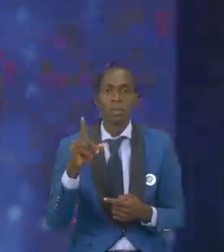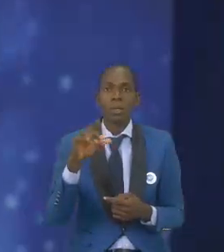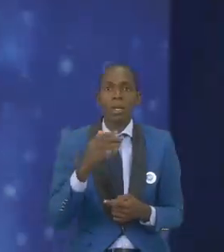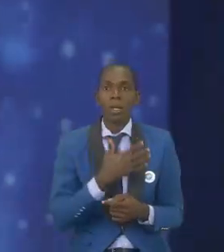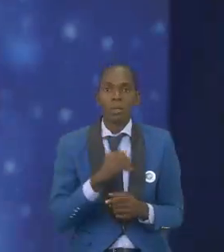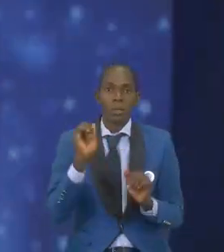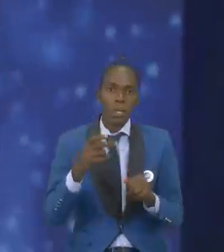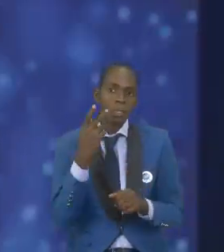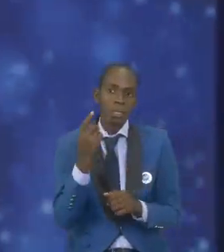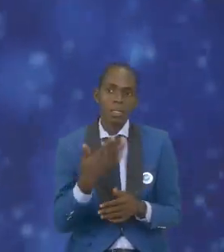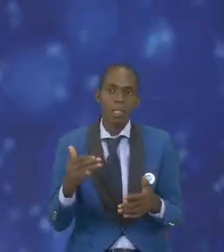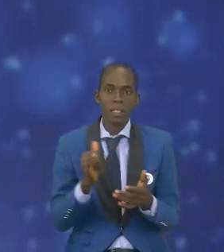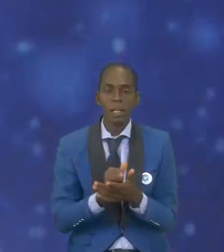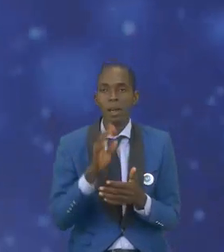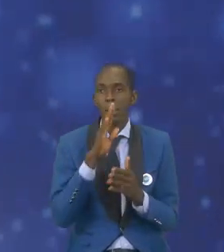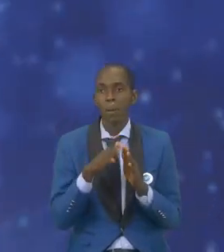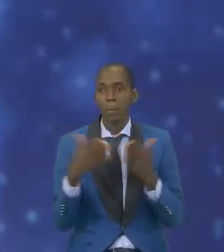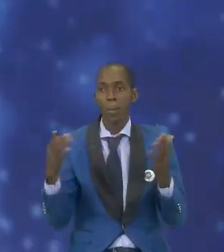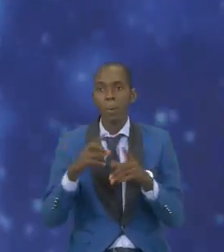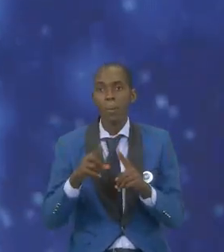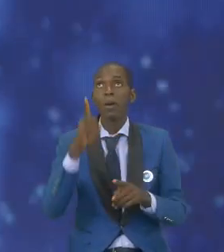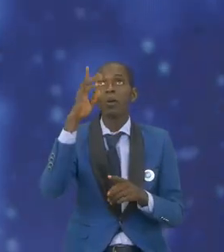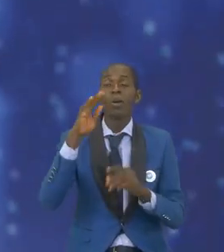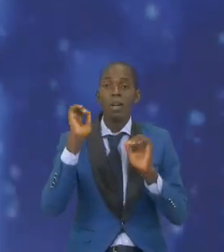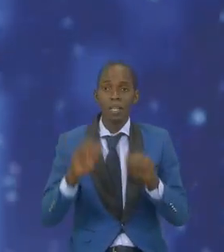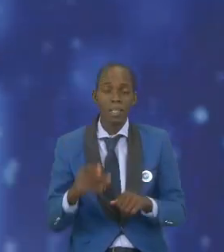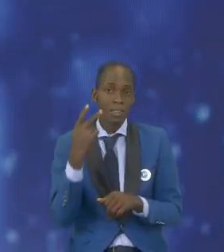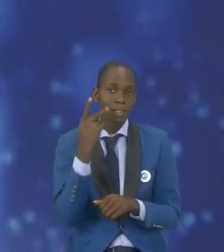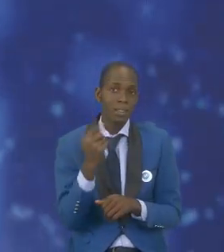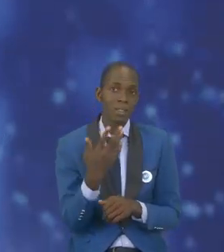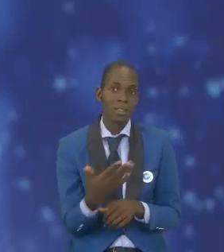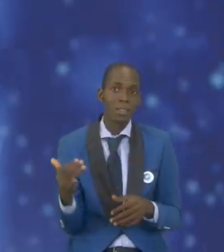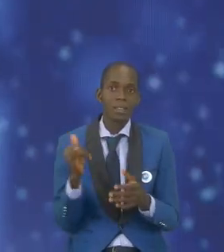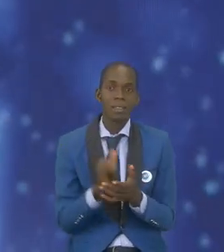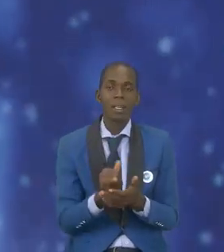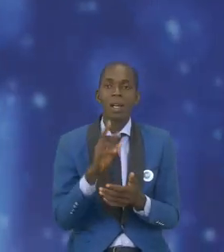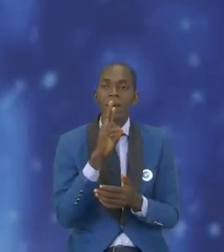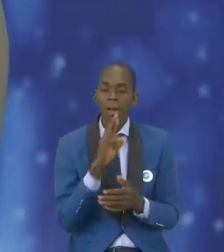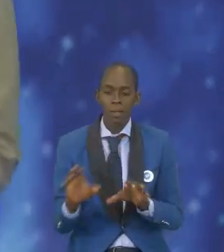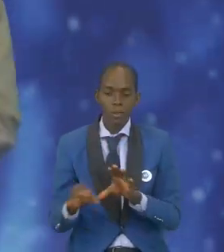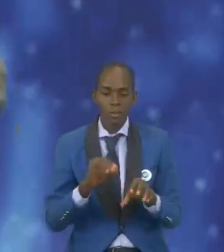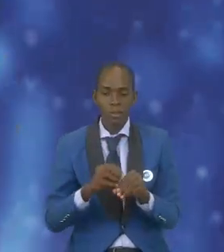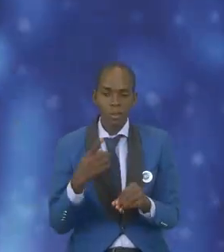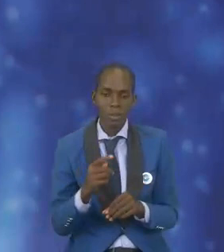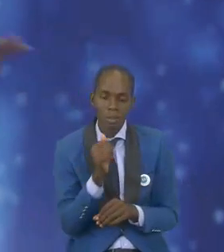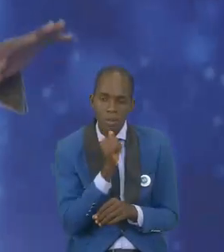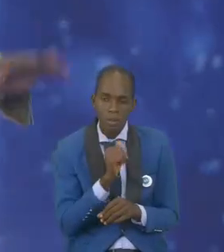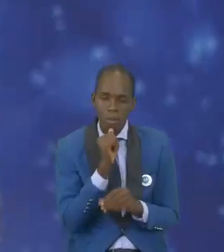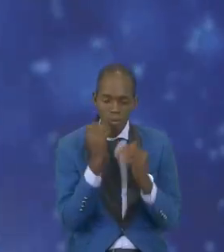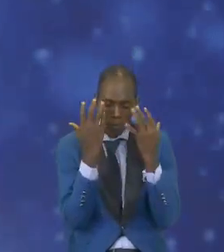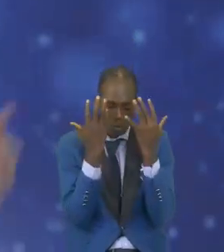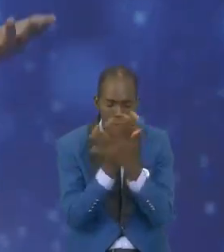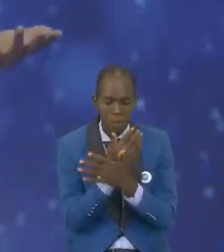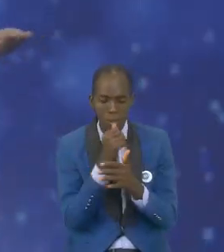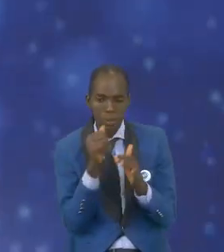are open, but God can see the things that are done in the private, in the secret, in darkness. And God